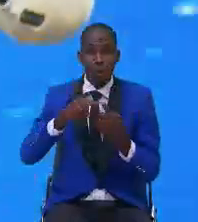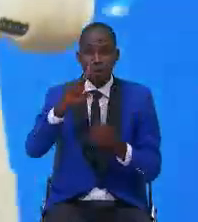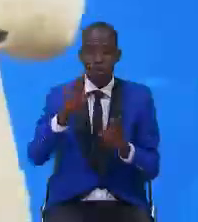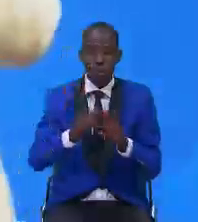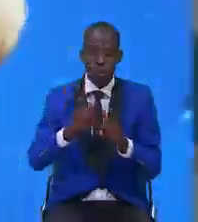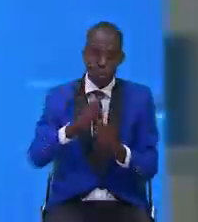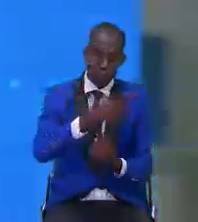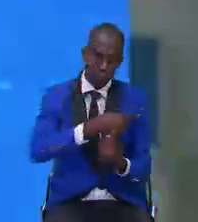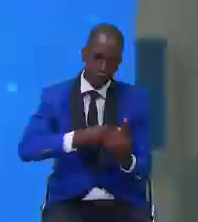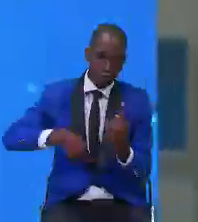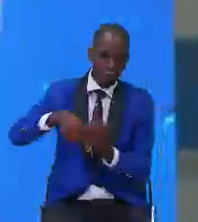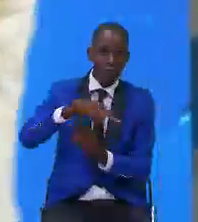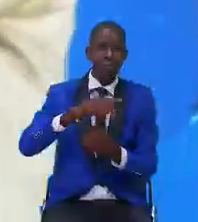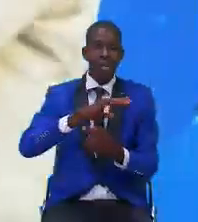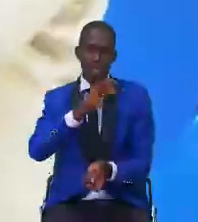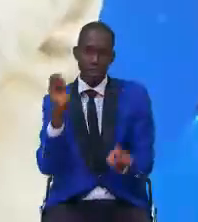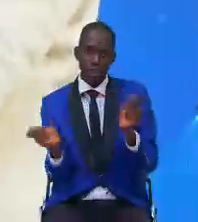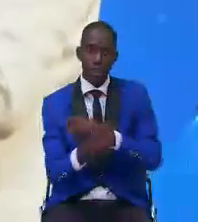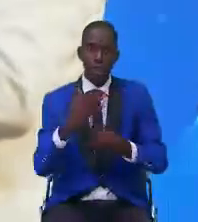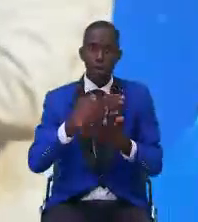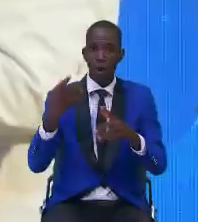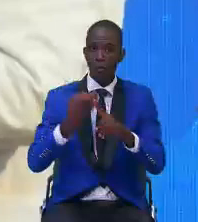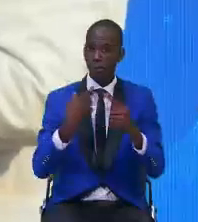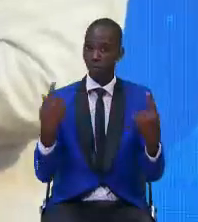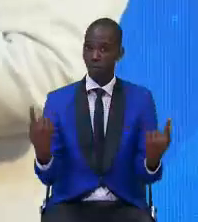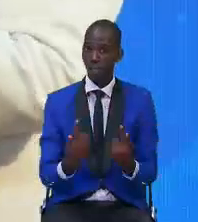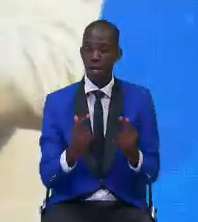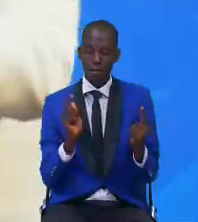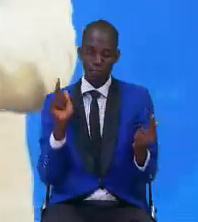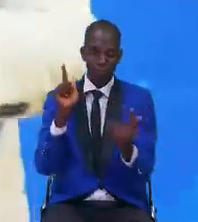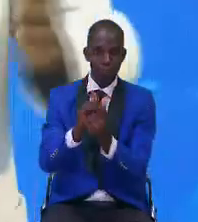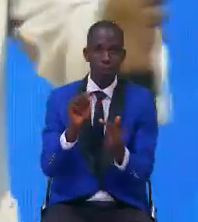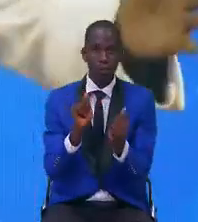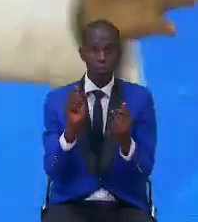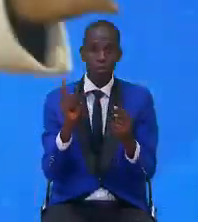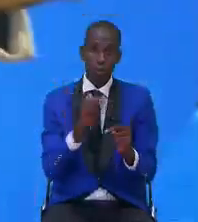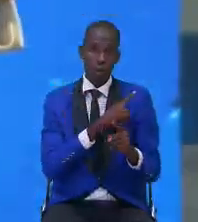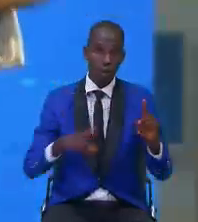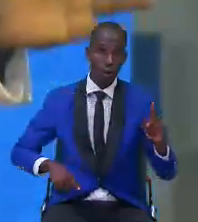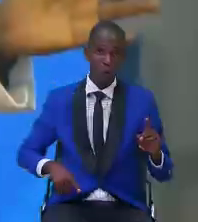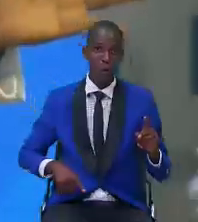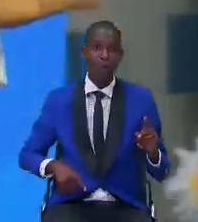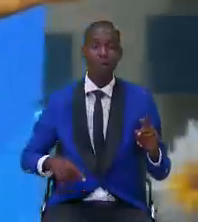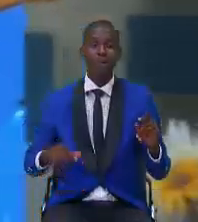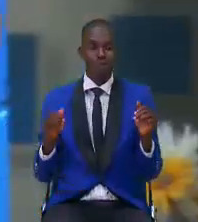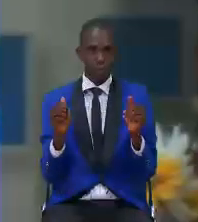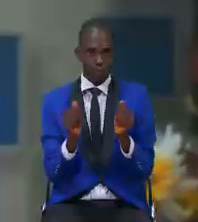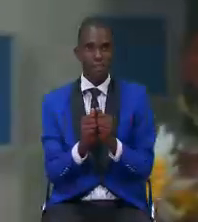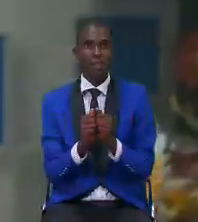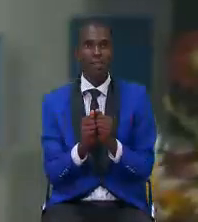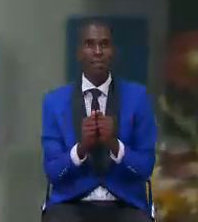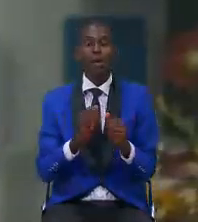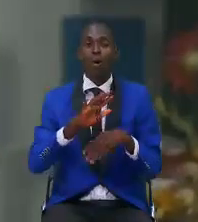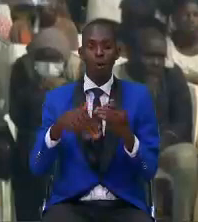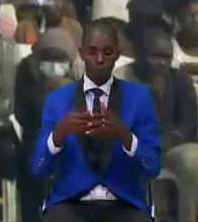you turn away from your sin and you come to the Lord, ways and doors will open